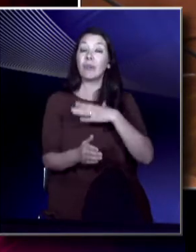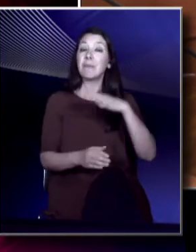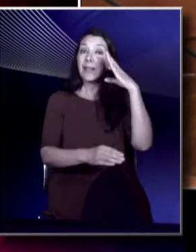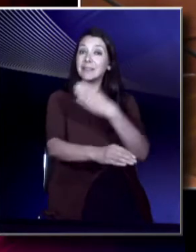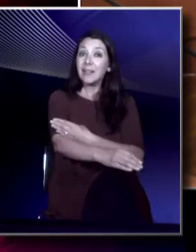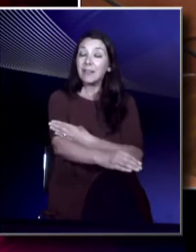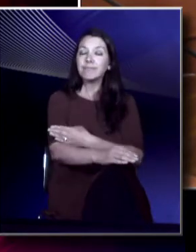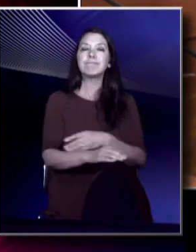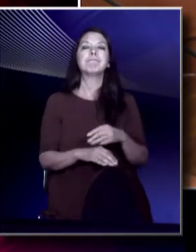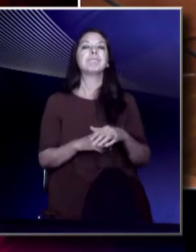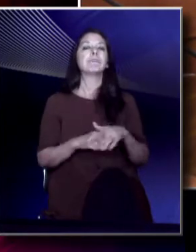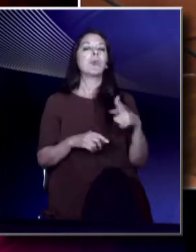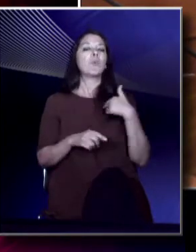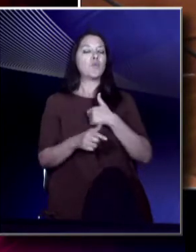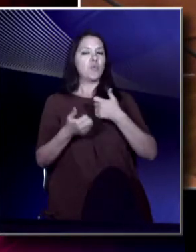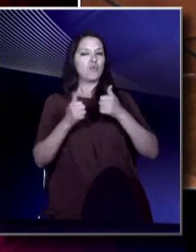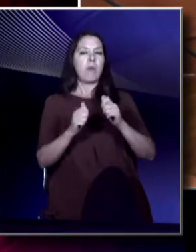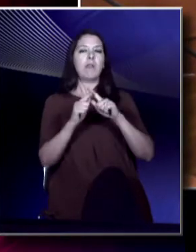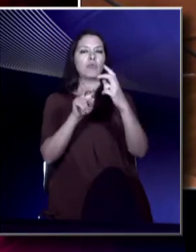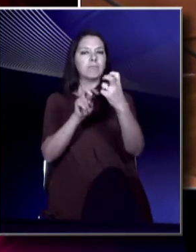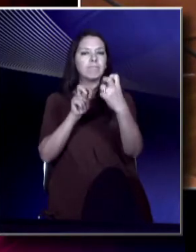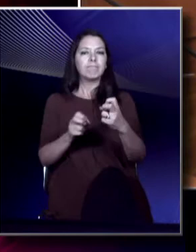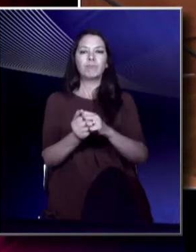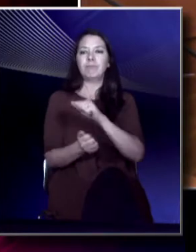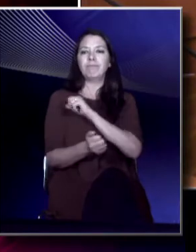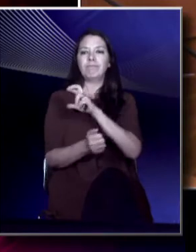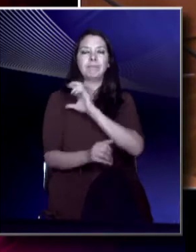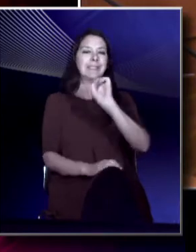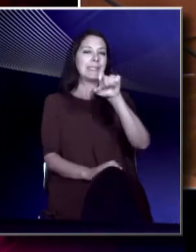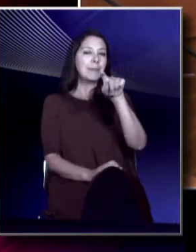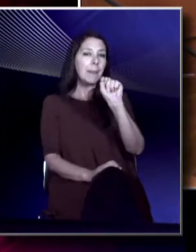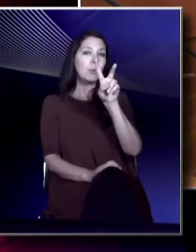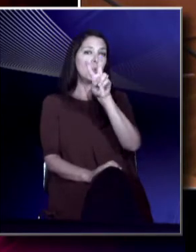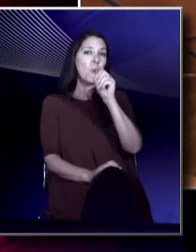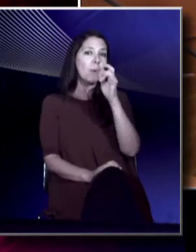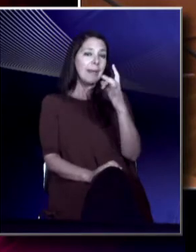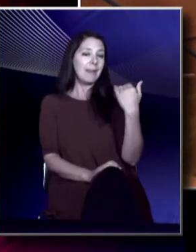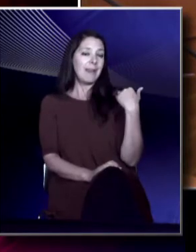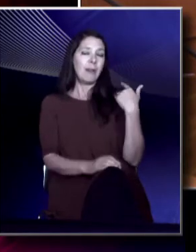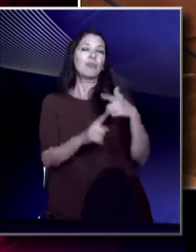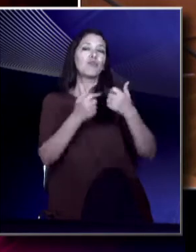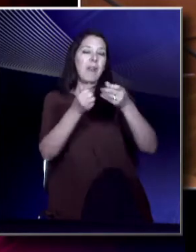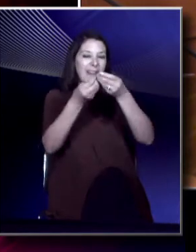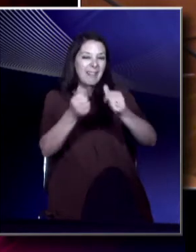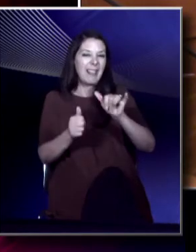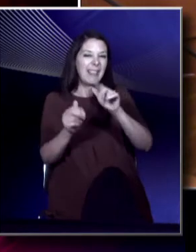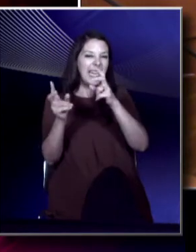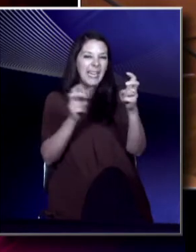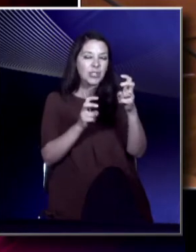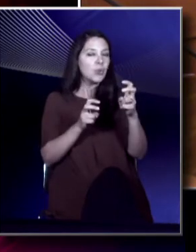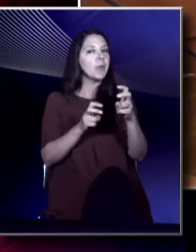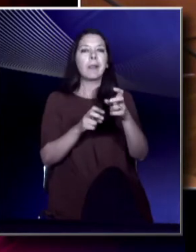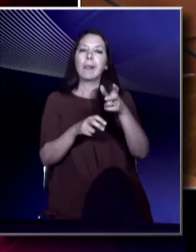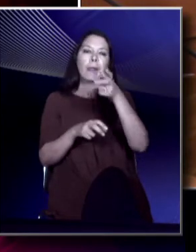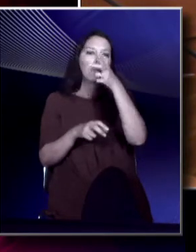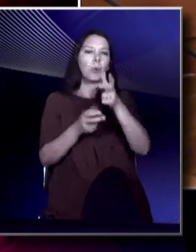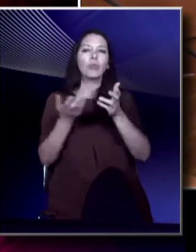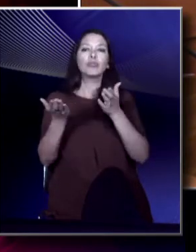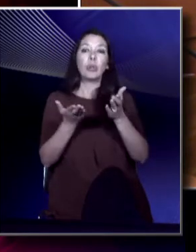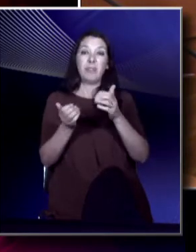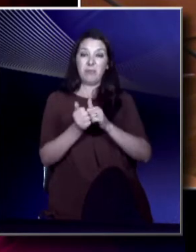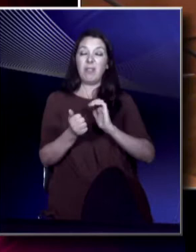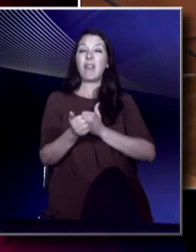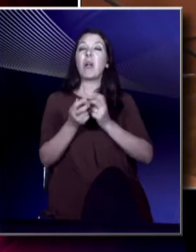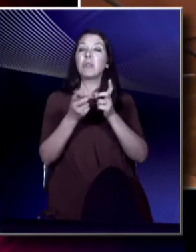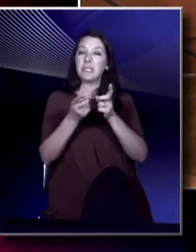We have tried to meet with Superintendent Reichman in September of 2018 to resolve these issues with the poor service being offered our district and